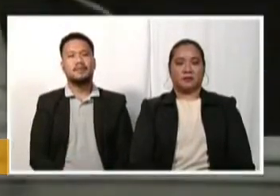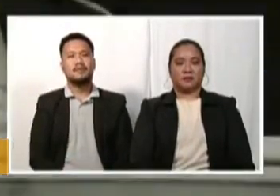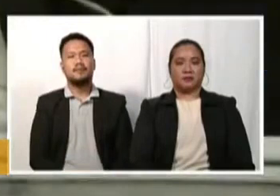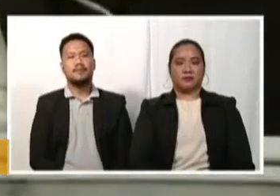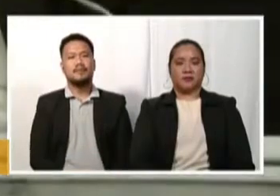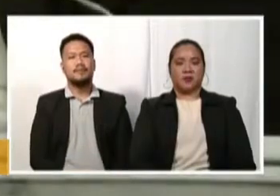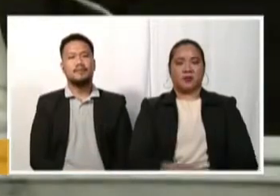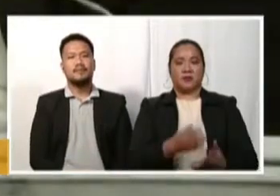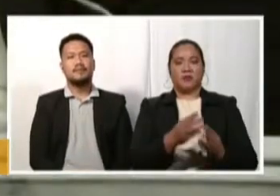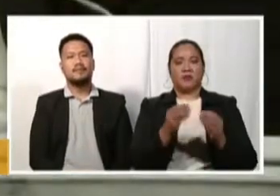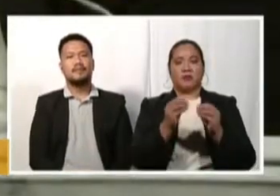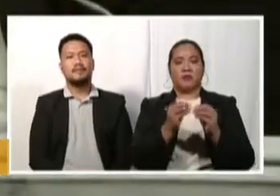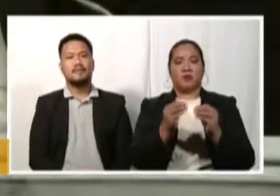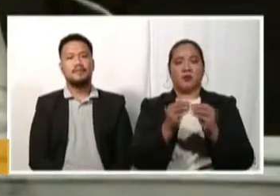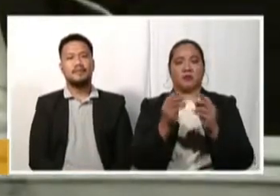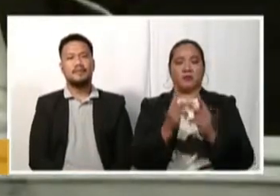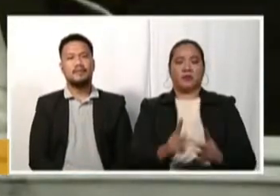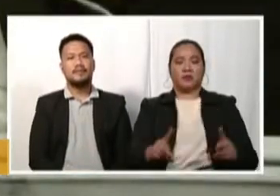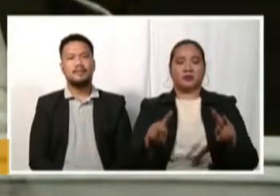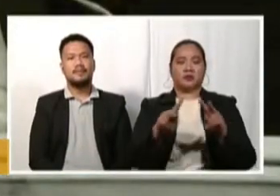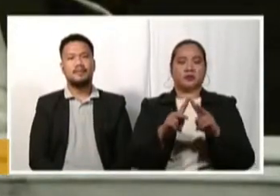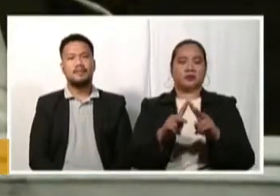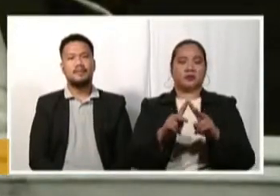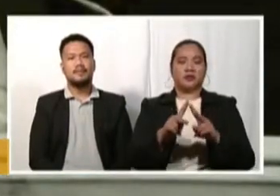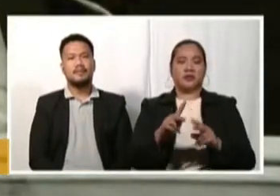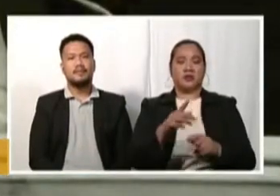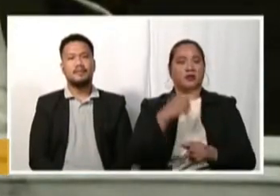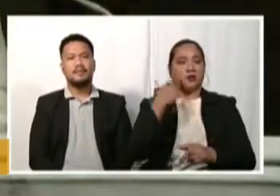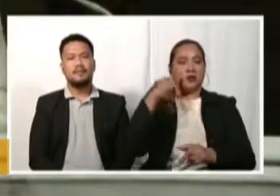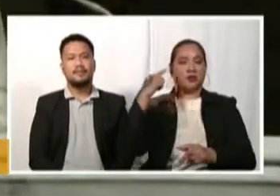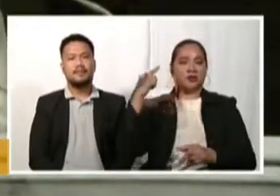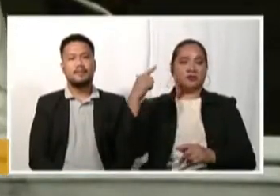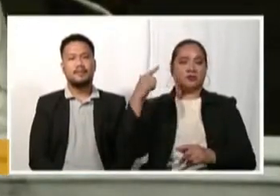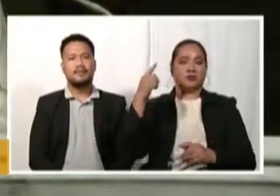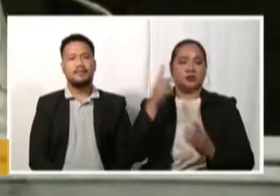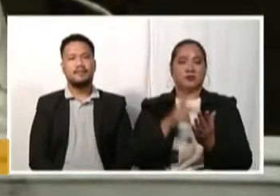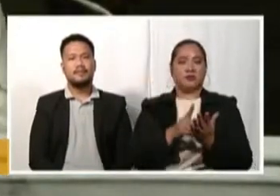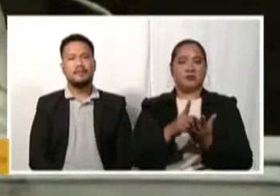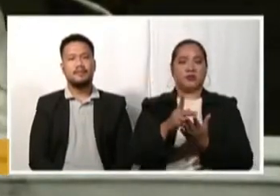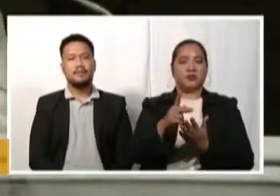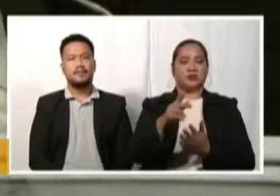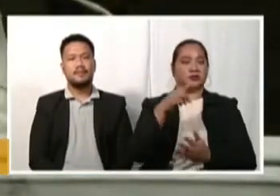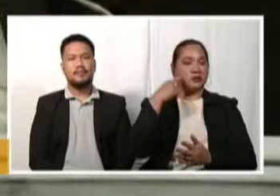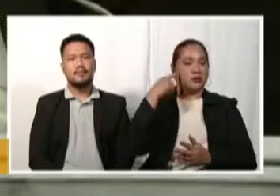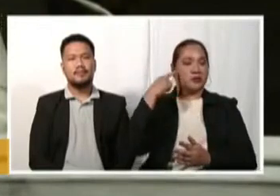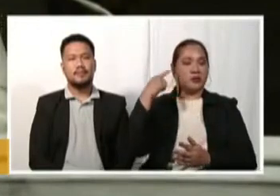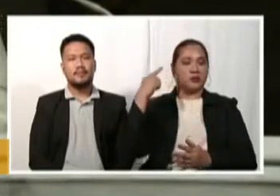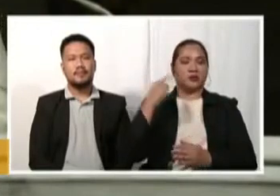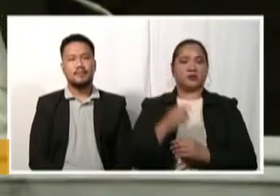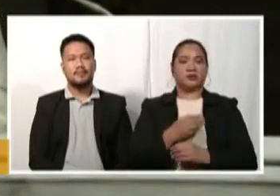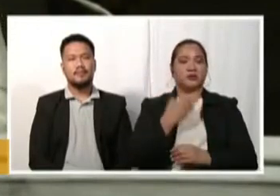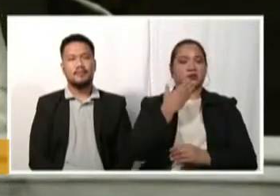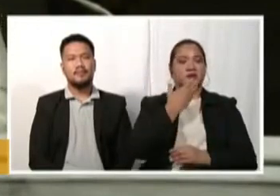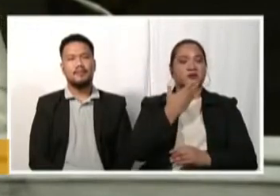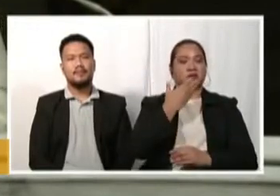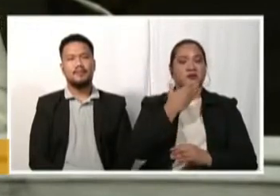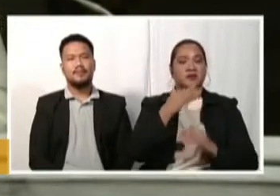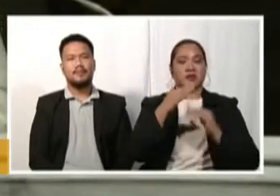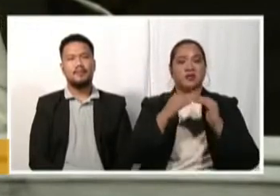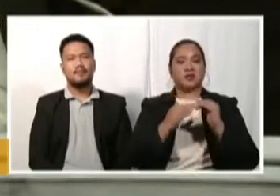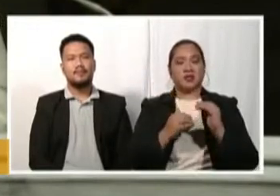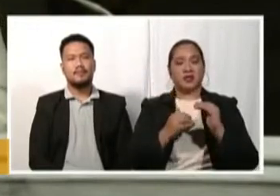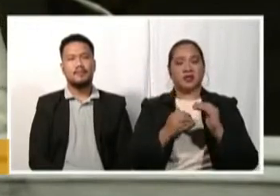They are more precious than gold, than a heap of purest gold, sweeter also than